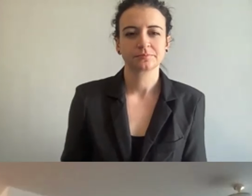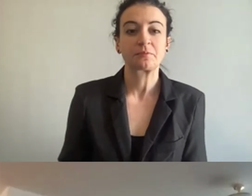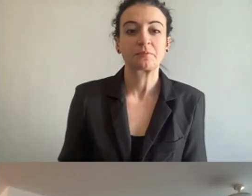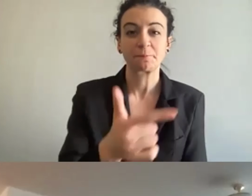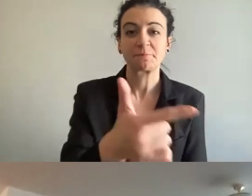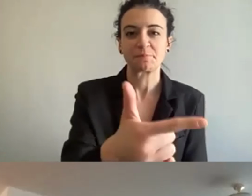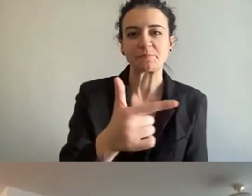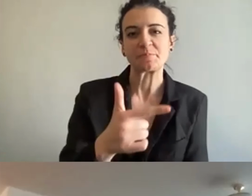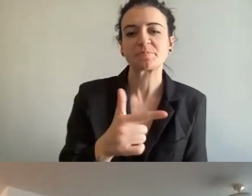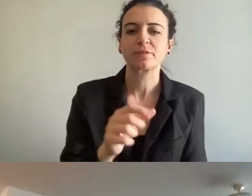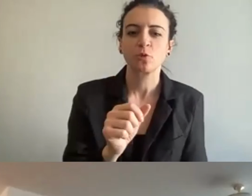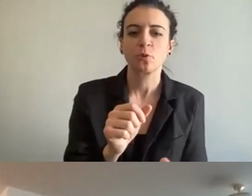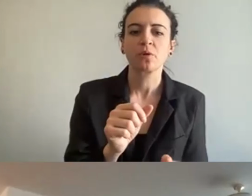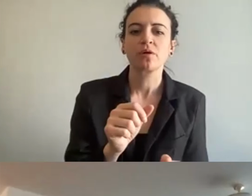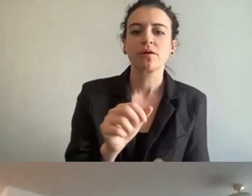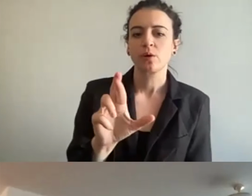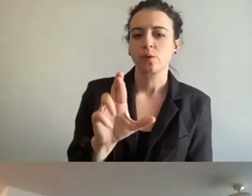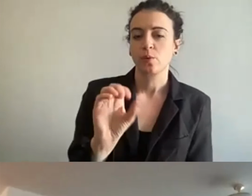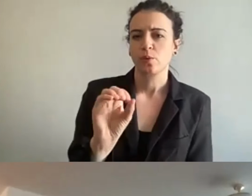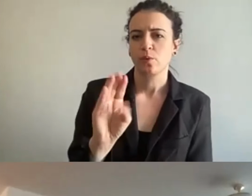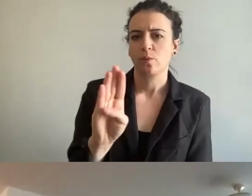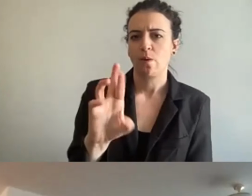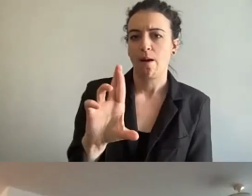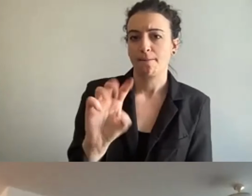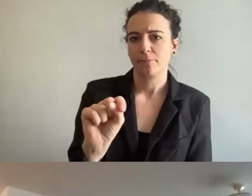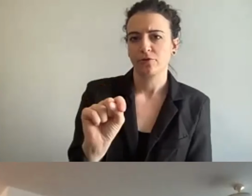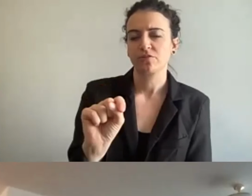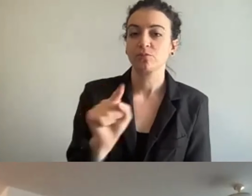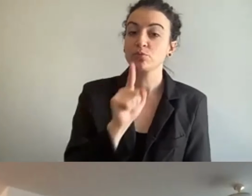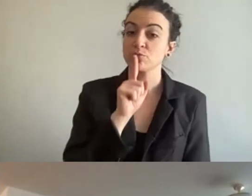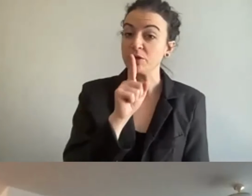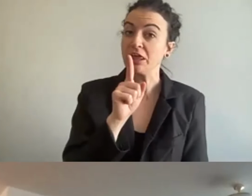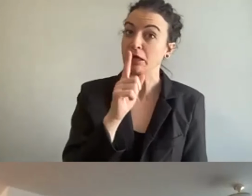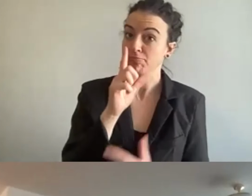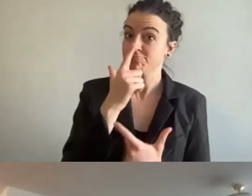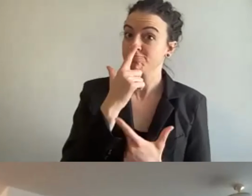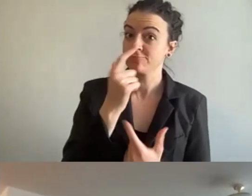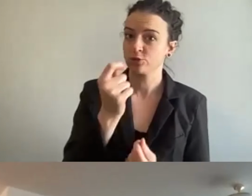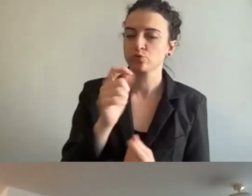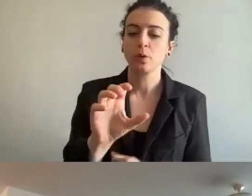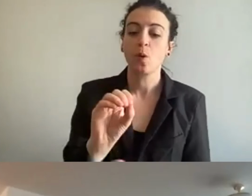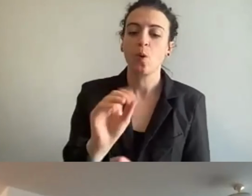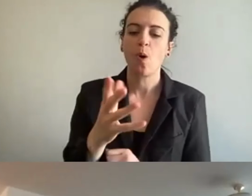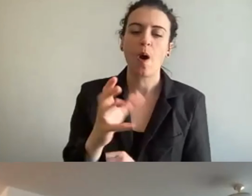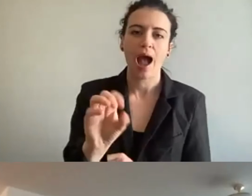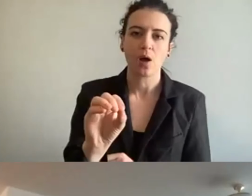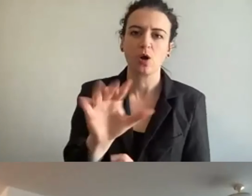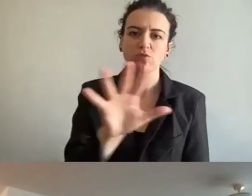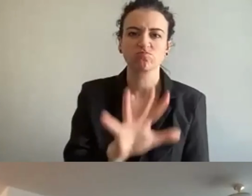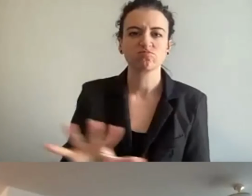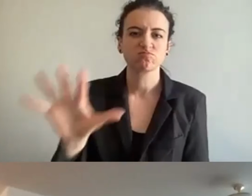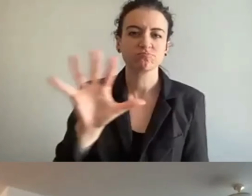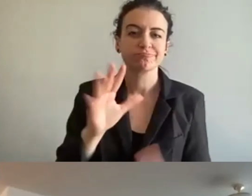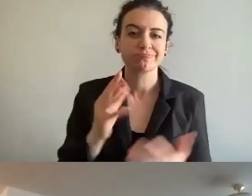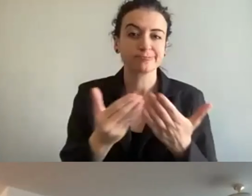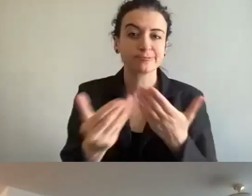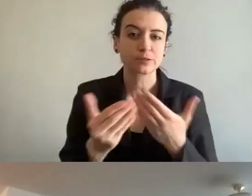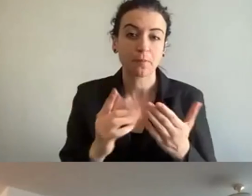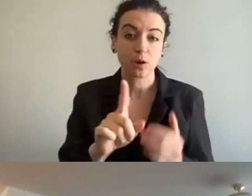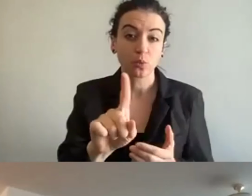doesn't matter where in Ohio you are, they generally work all the same.